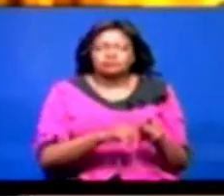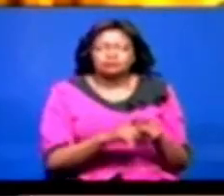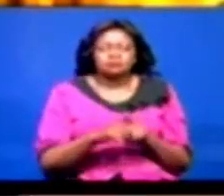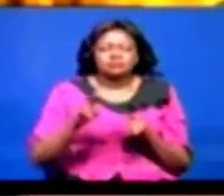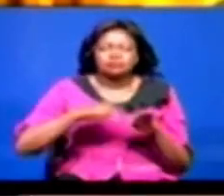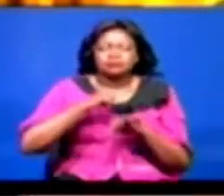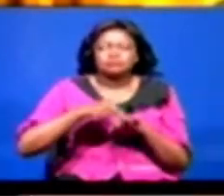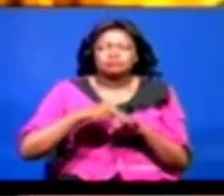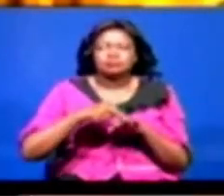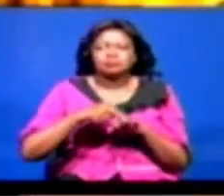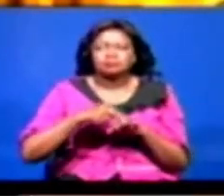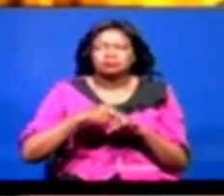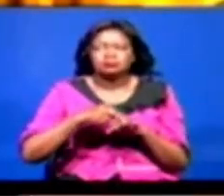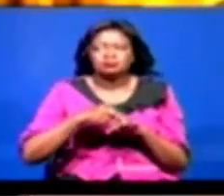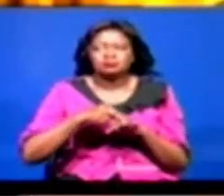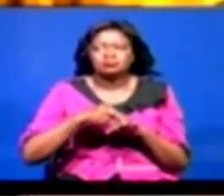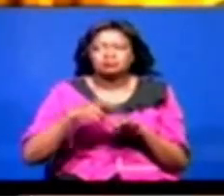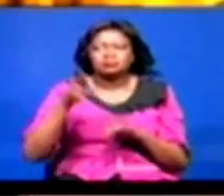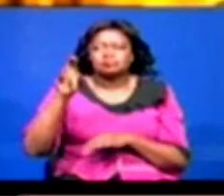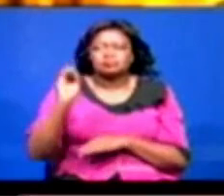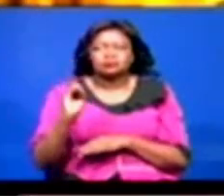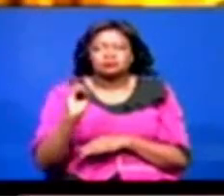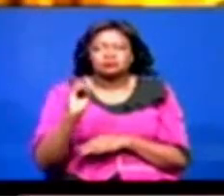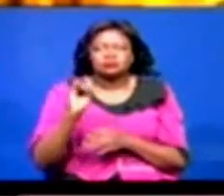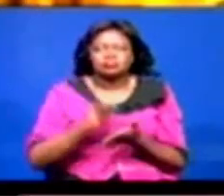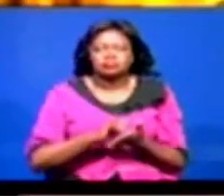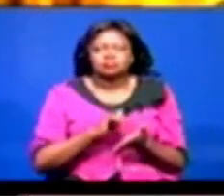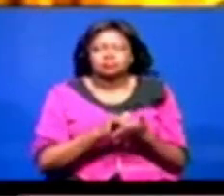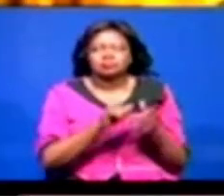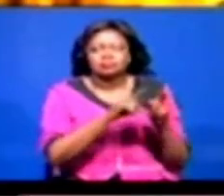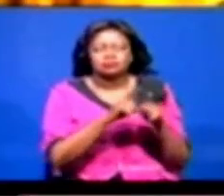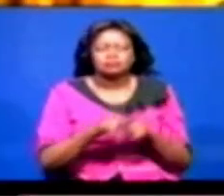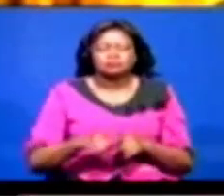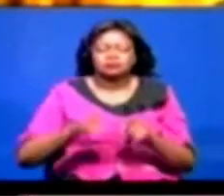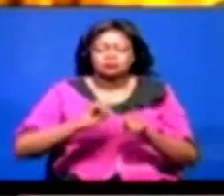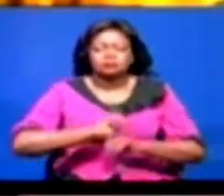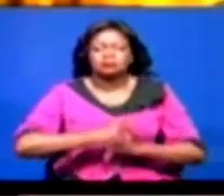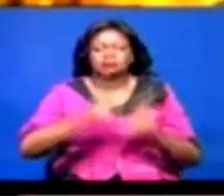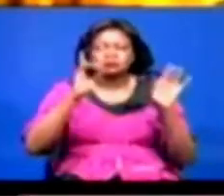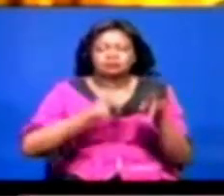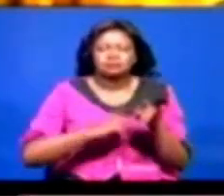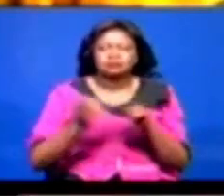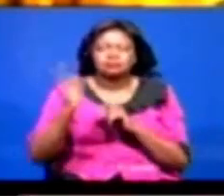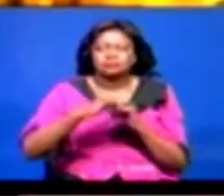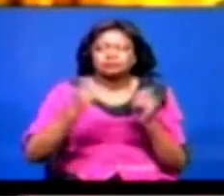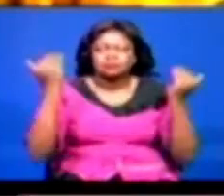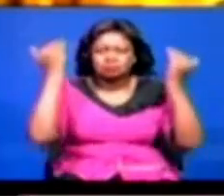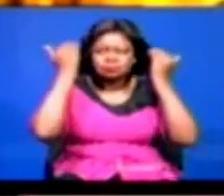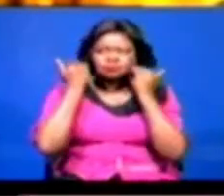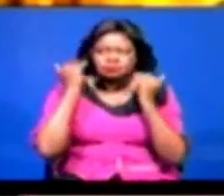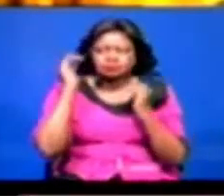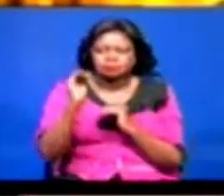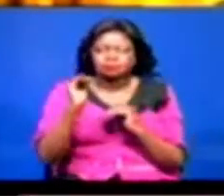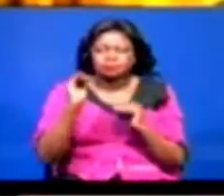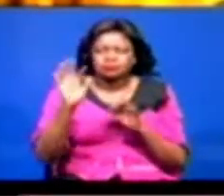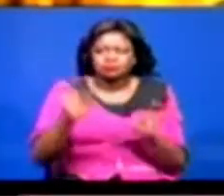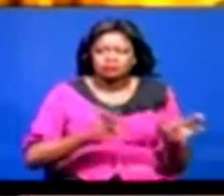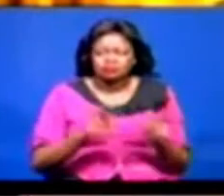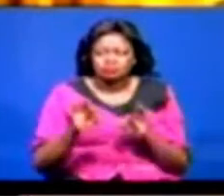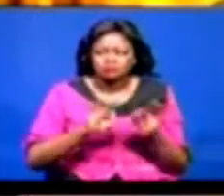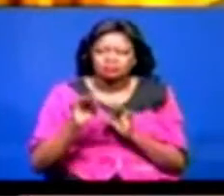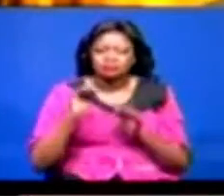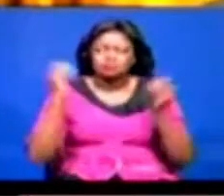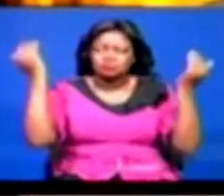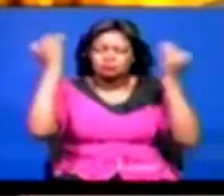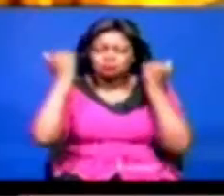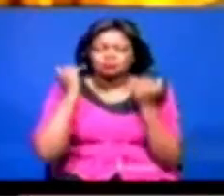officer, so that even in the clarification, when we came back to court and sought clarification, this court confirmed that